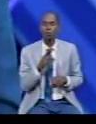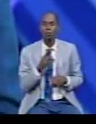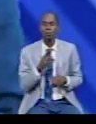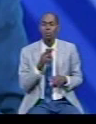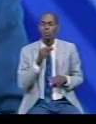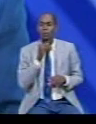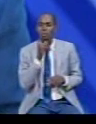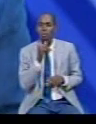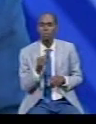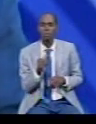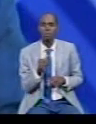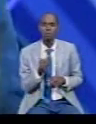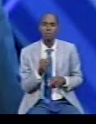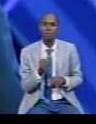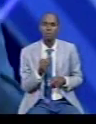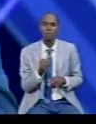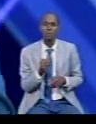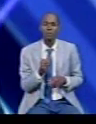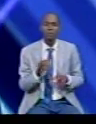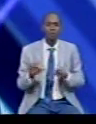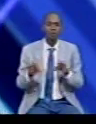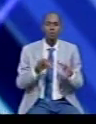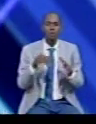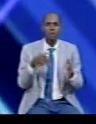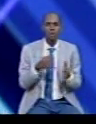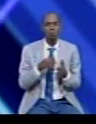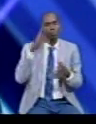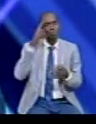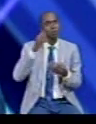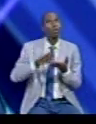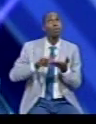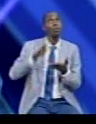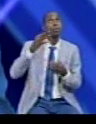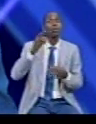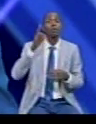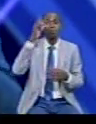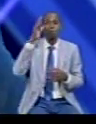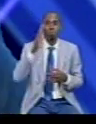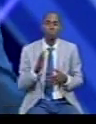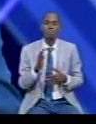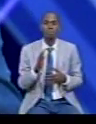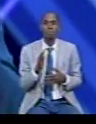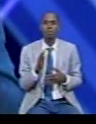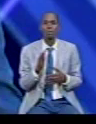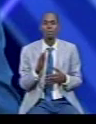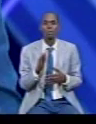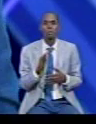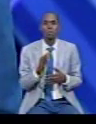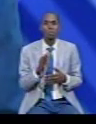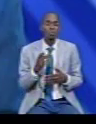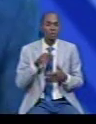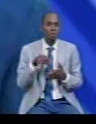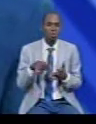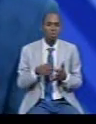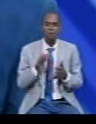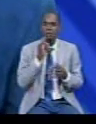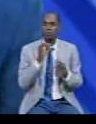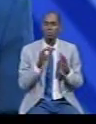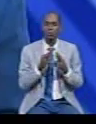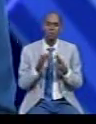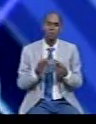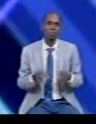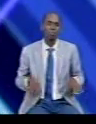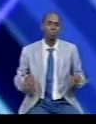them for ourselves. We do that for the glory of God. So vigilance is very, very important as you